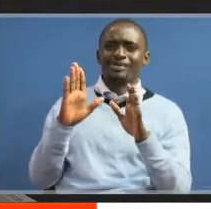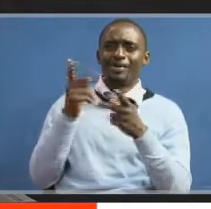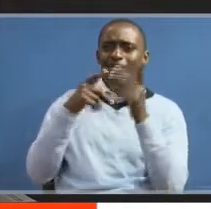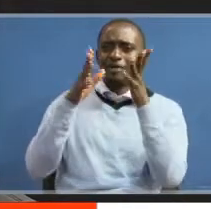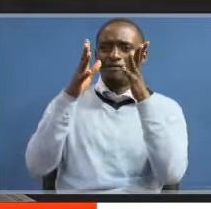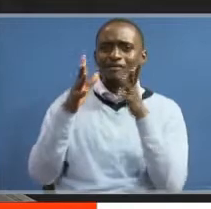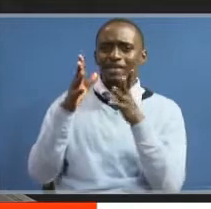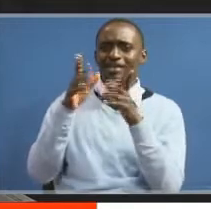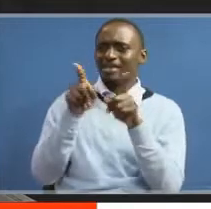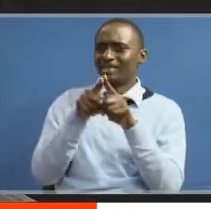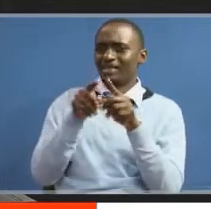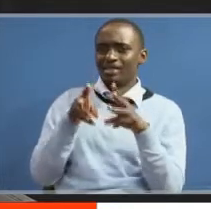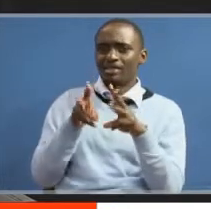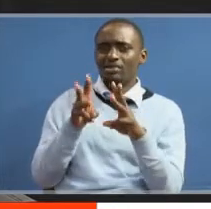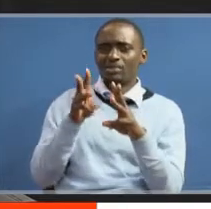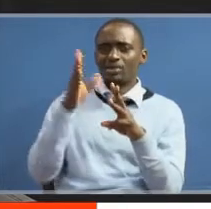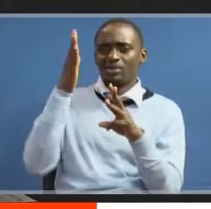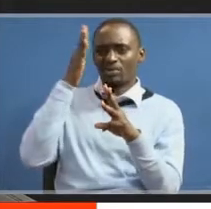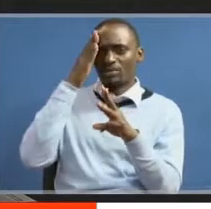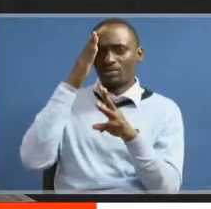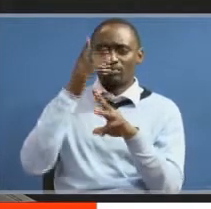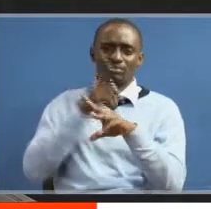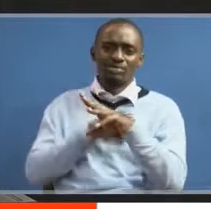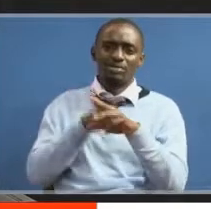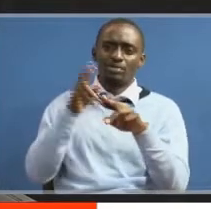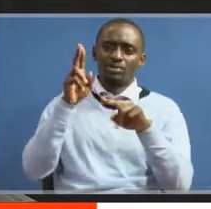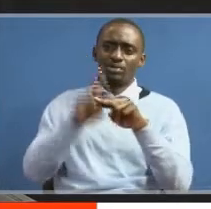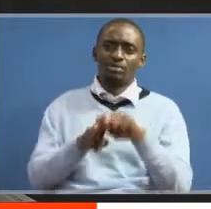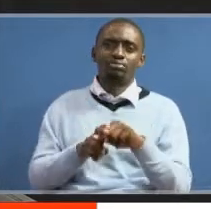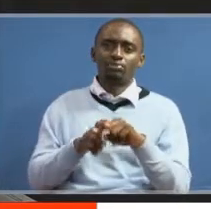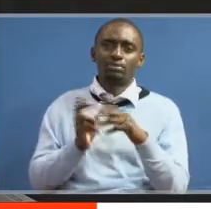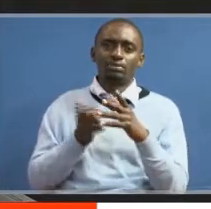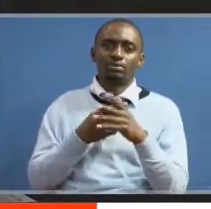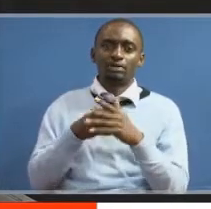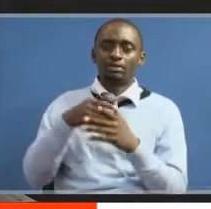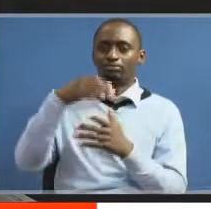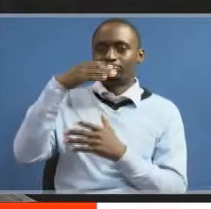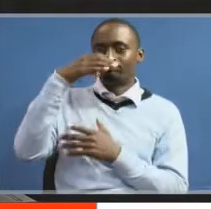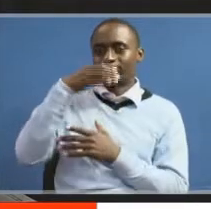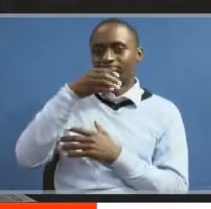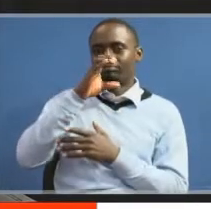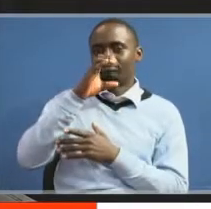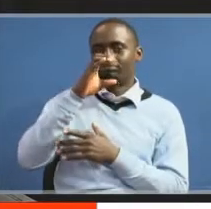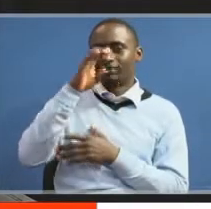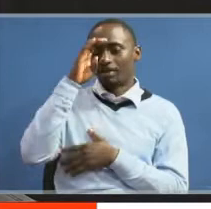way you know someone when you sit and you're having a beer with them.